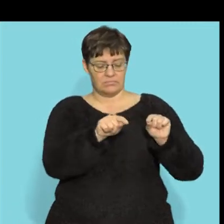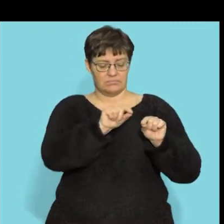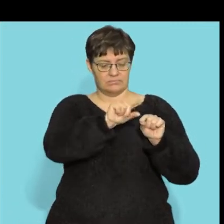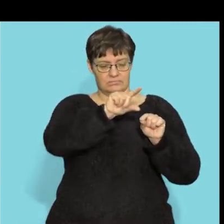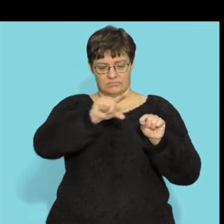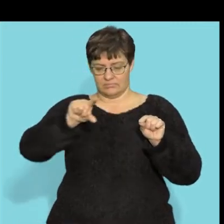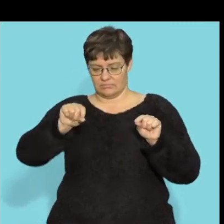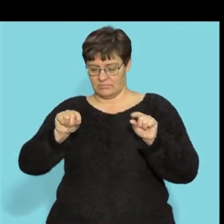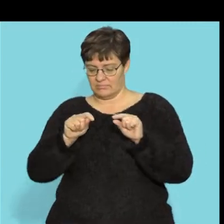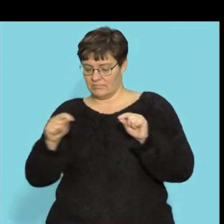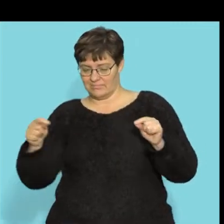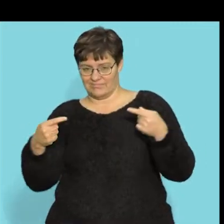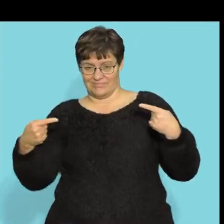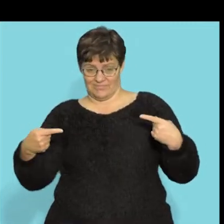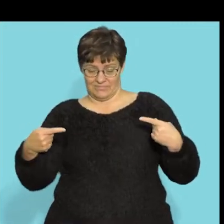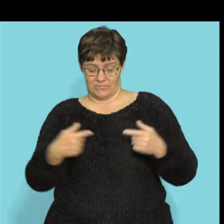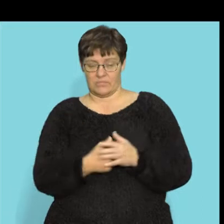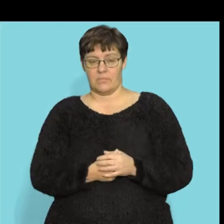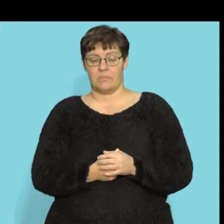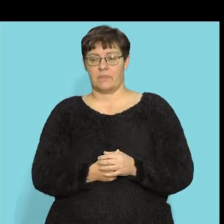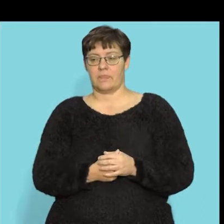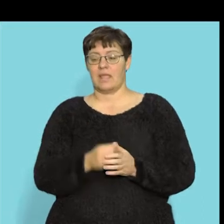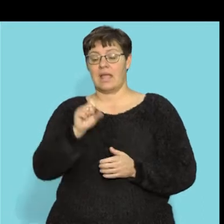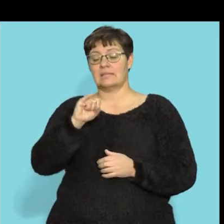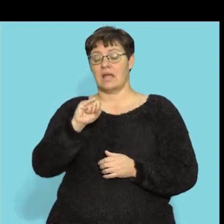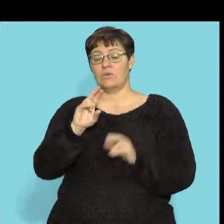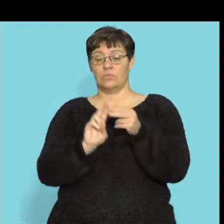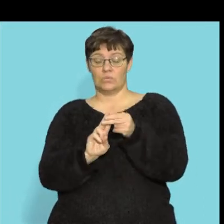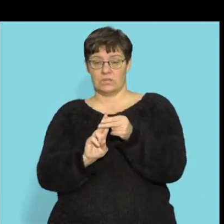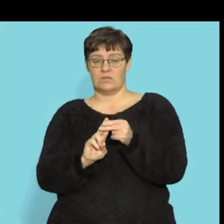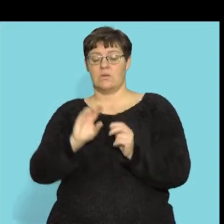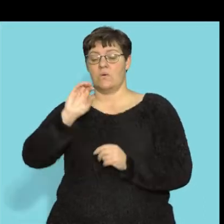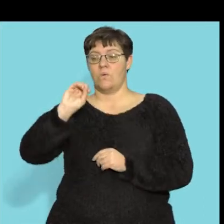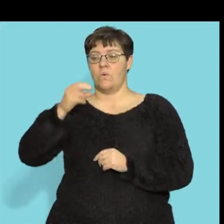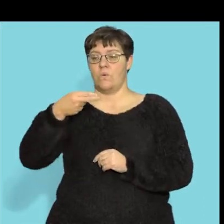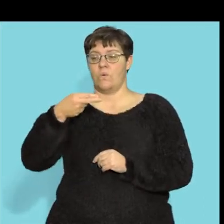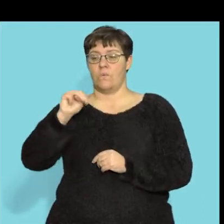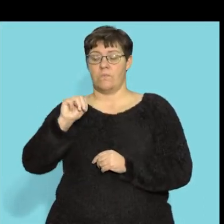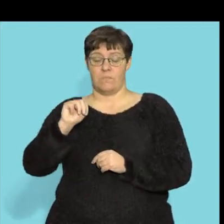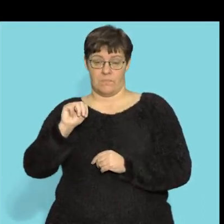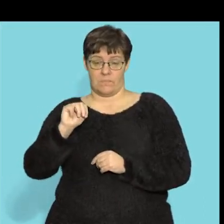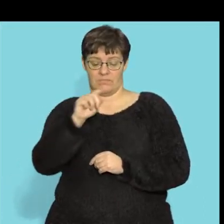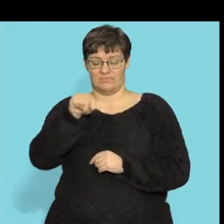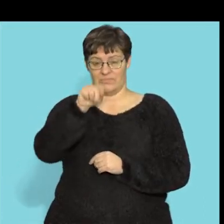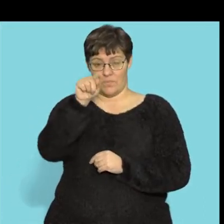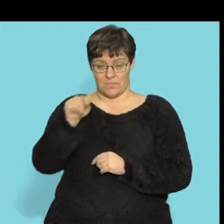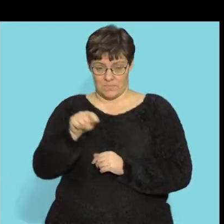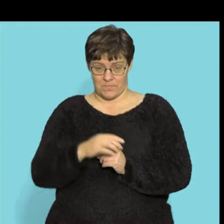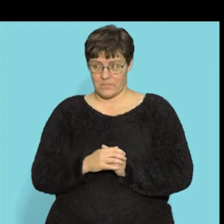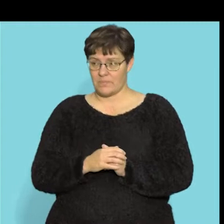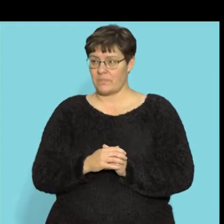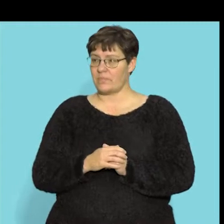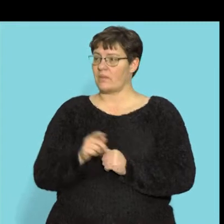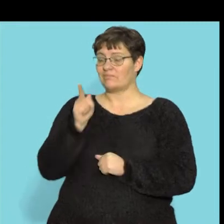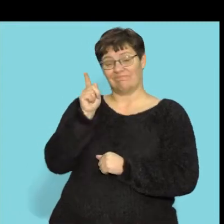something with a block and pieces of conductors attached to it. So the SI unit is the ohm. Now in real